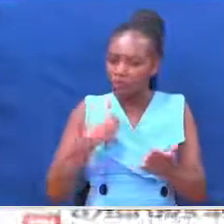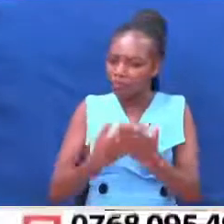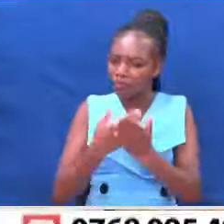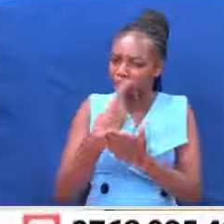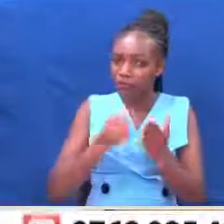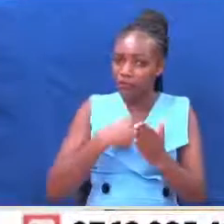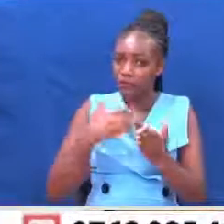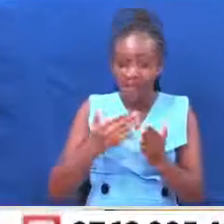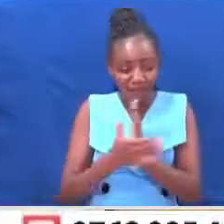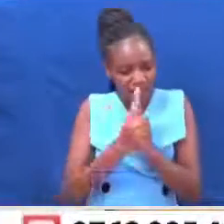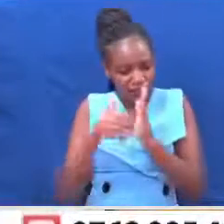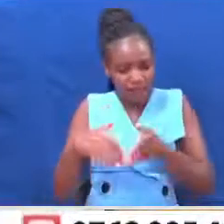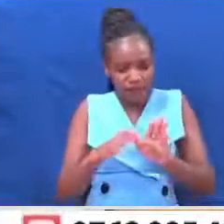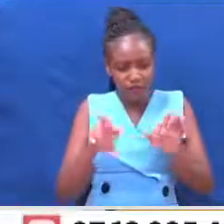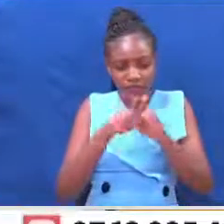means to